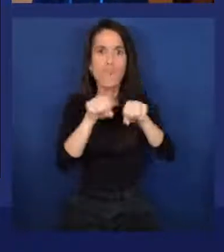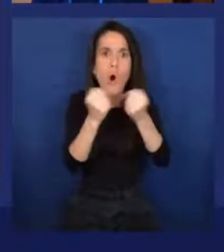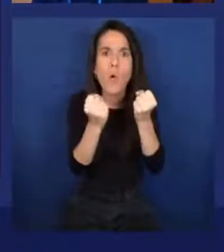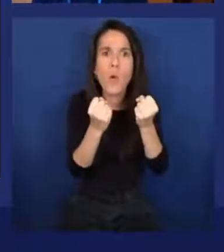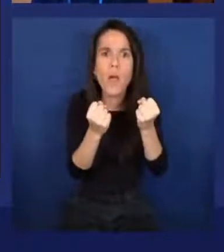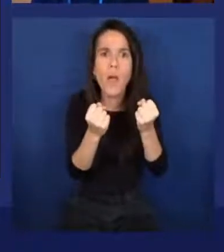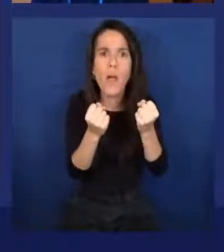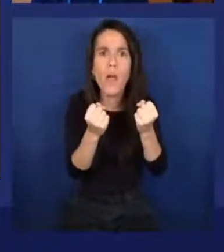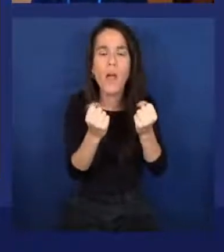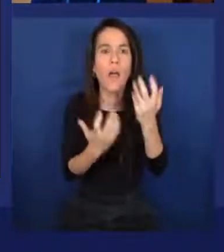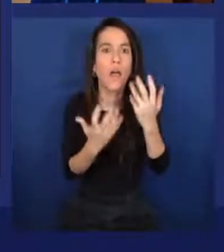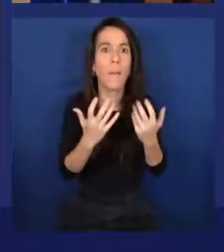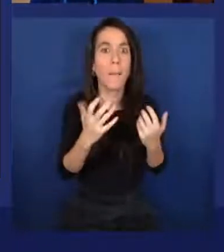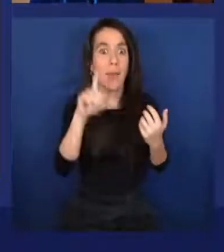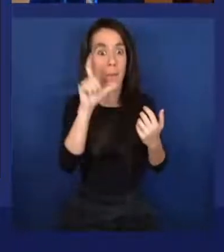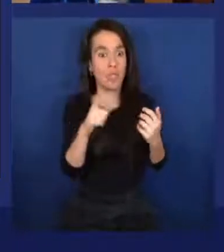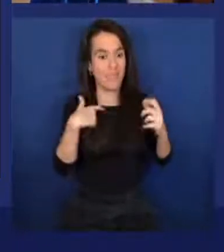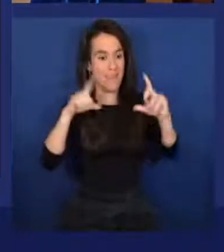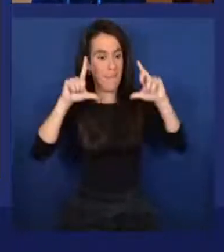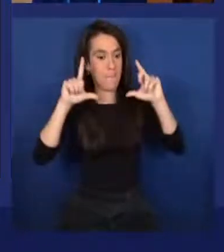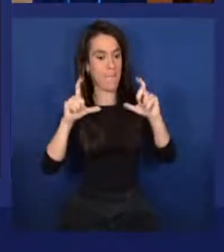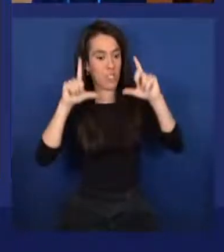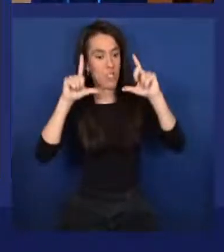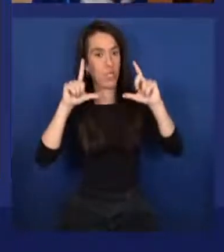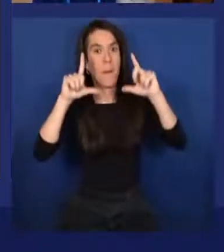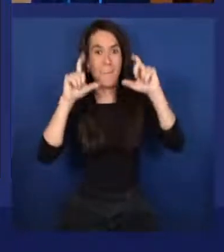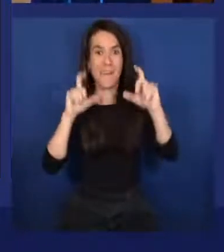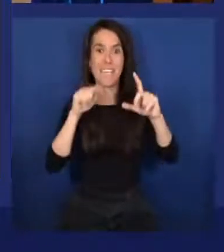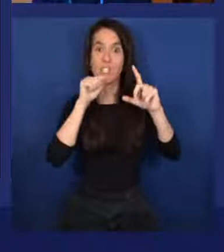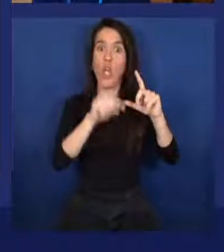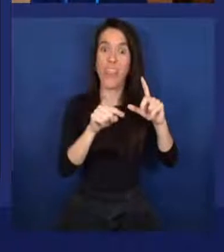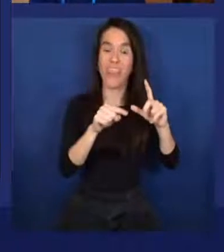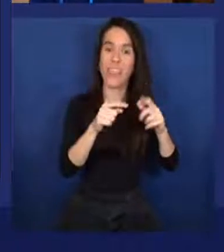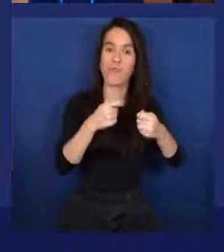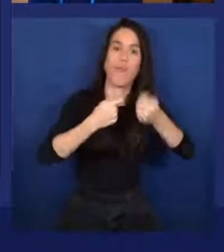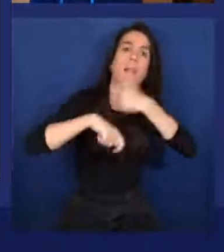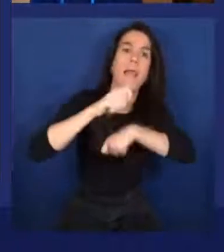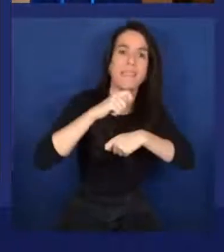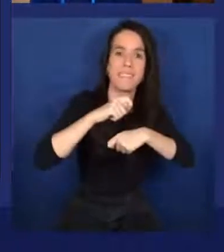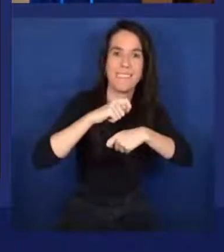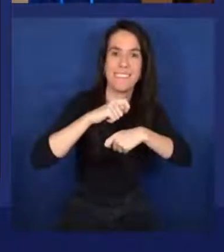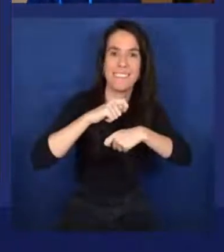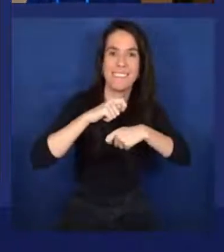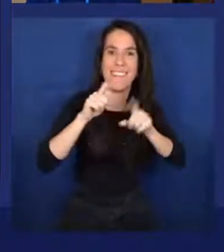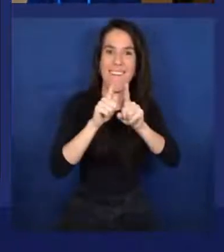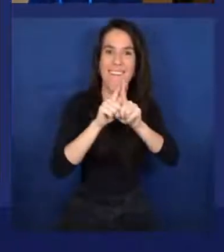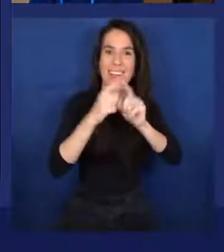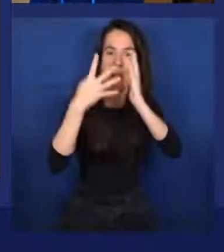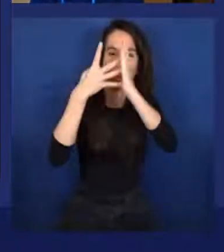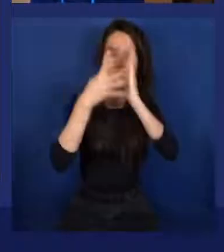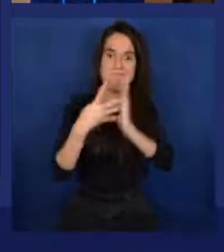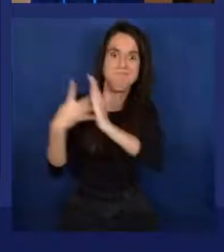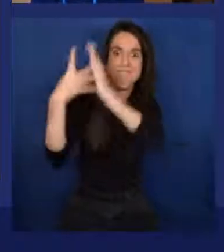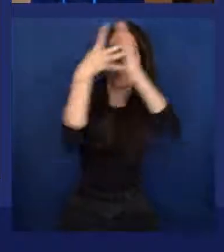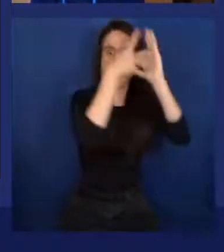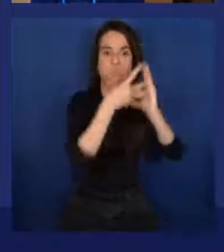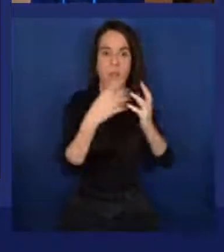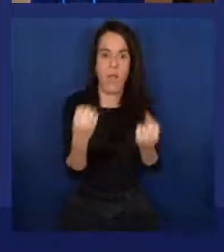on that can take a picture, and he knows, right, I have to replace this part. Also, those practical things are very